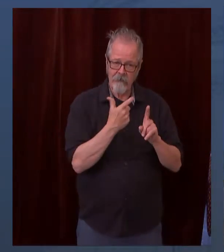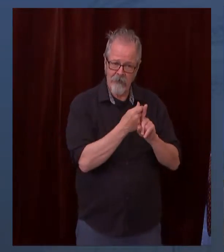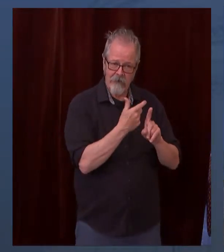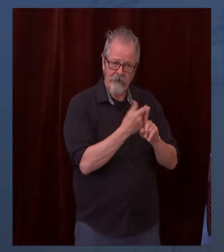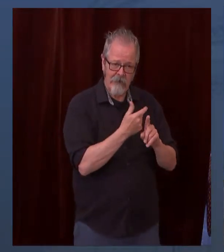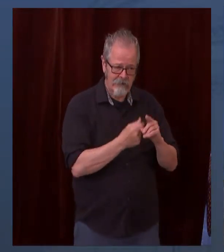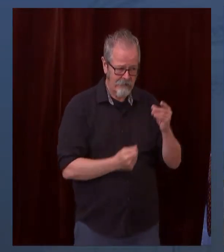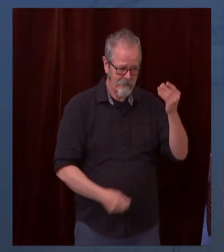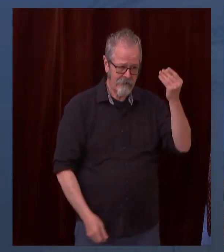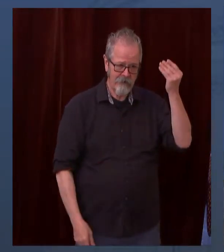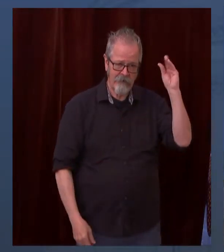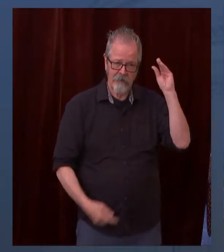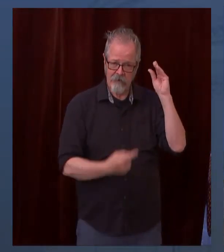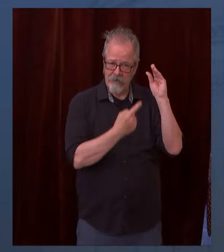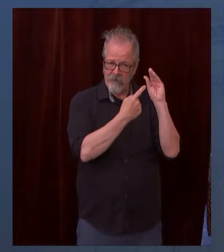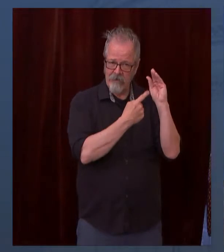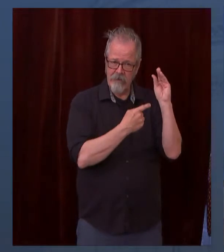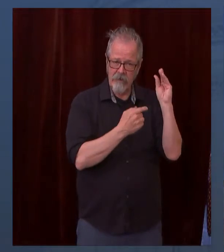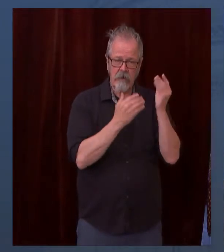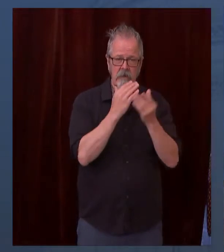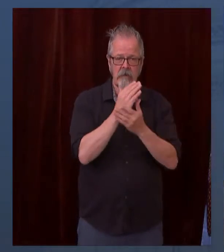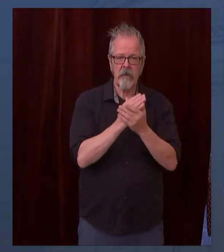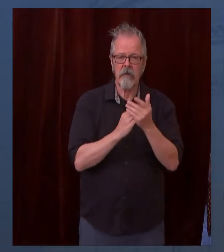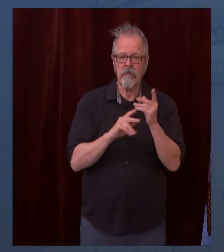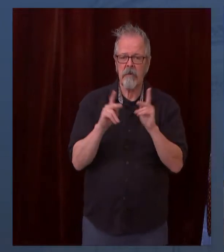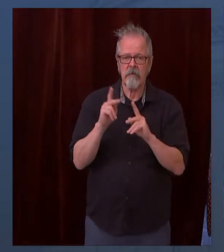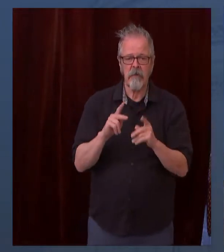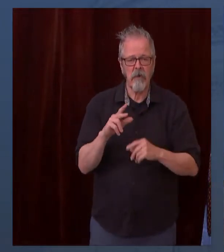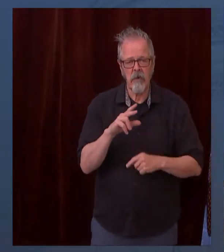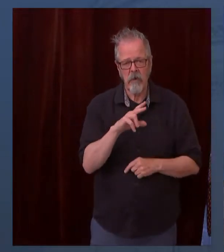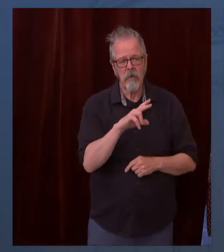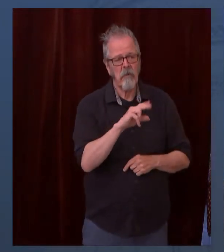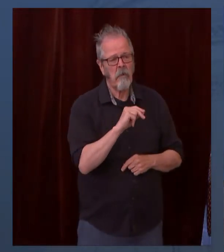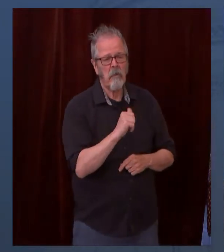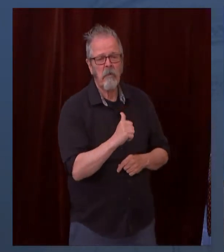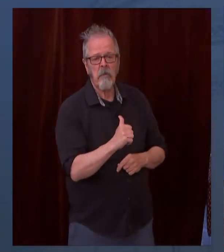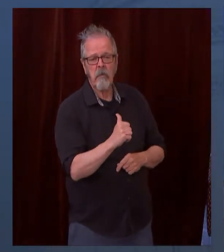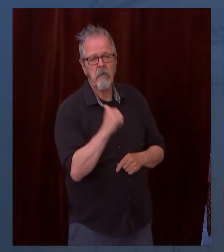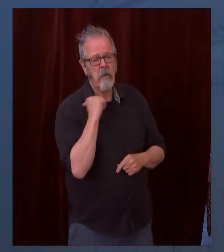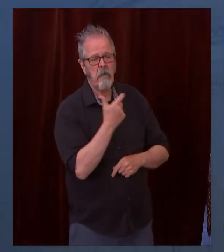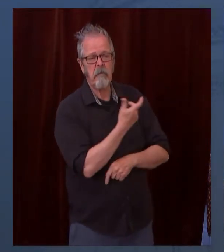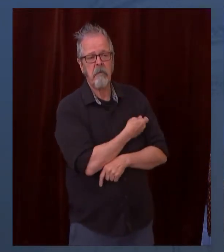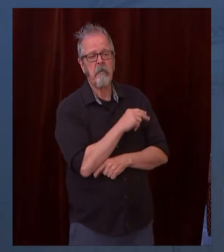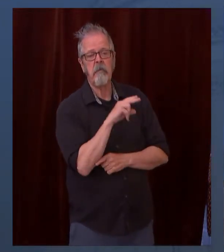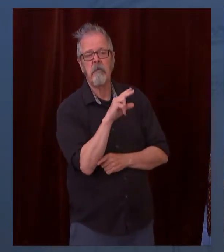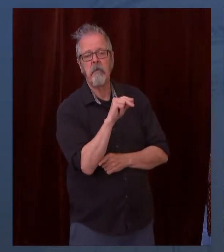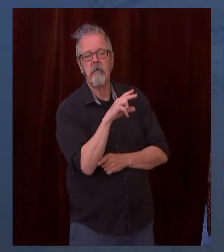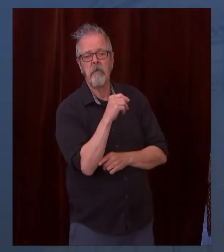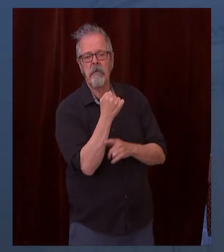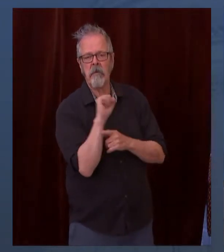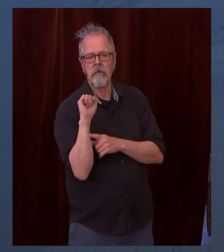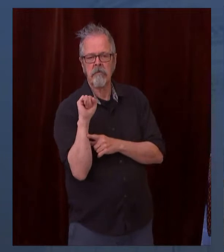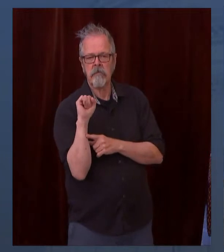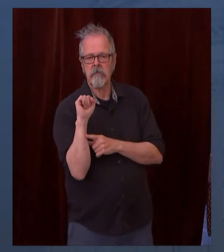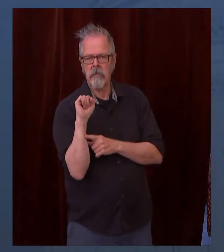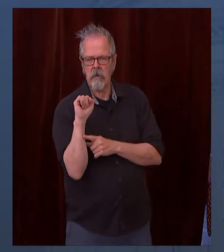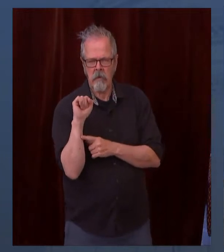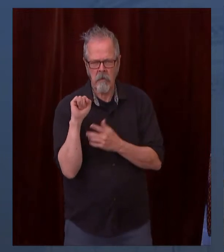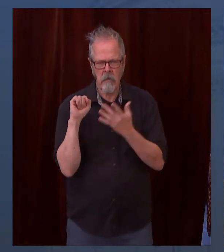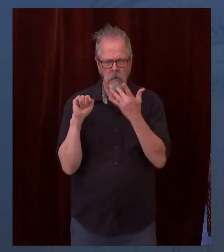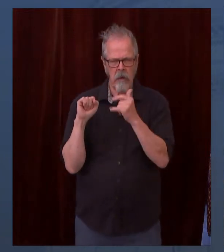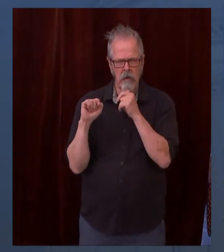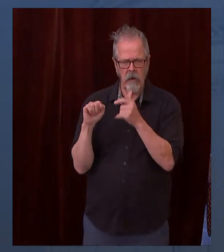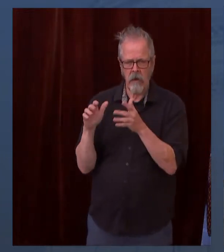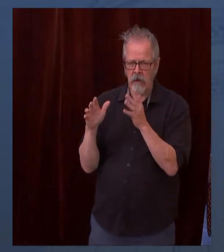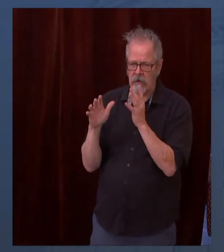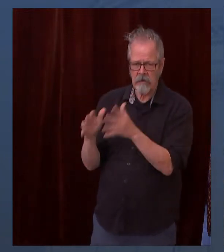on this effort? Because after all, it's their lives in some sense. Because then they would just